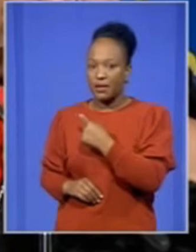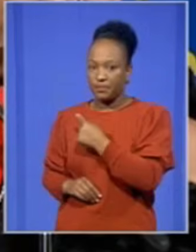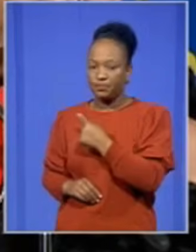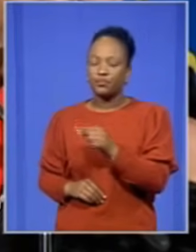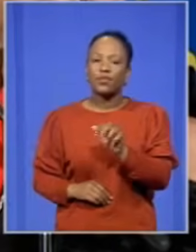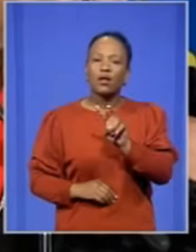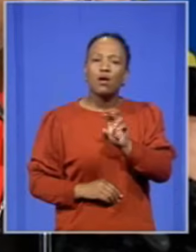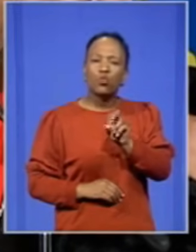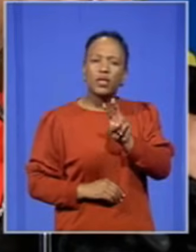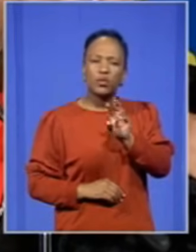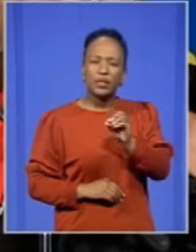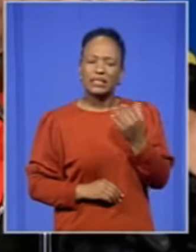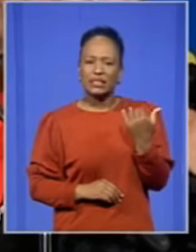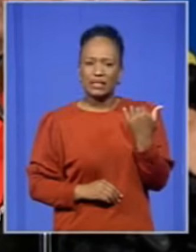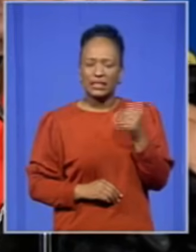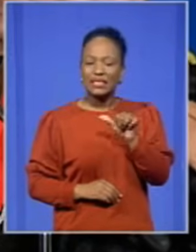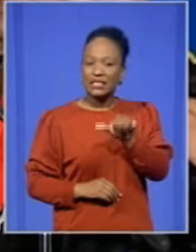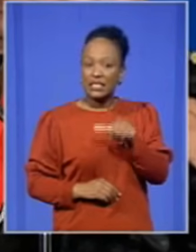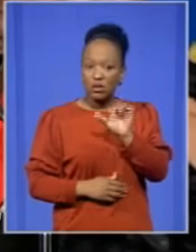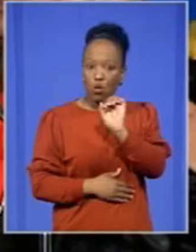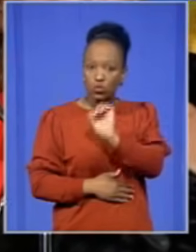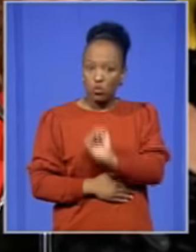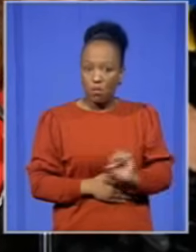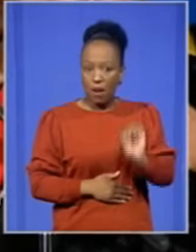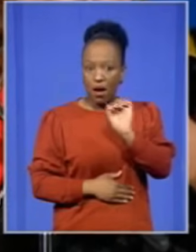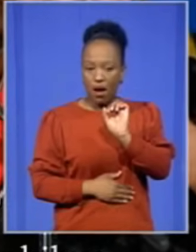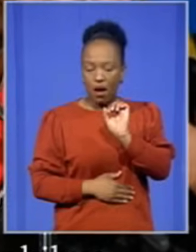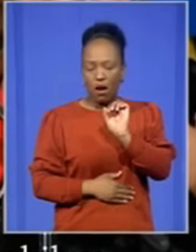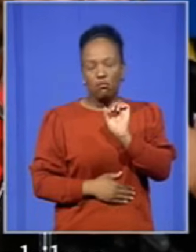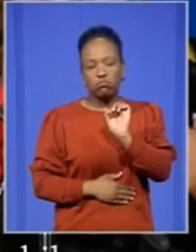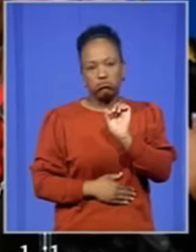15th October. Wow.